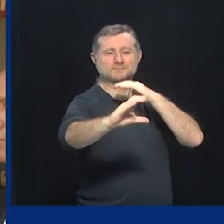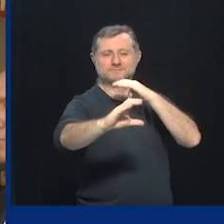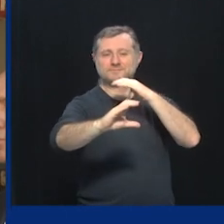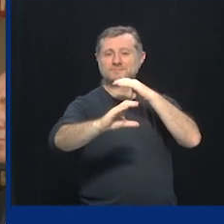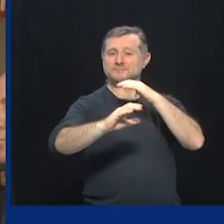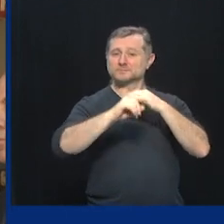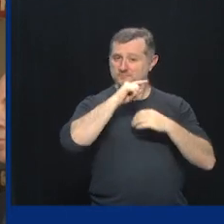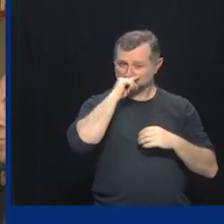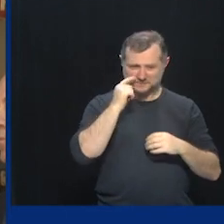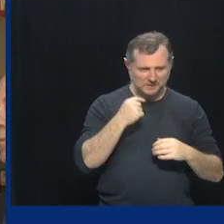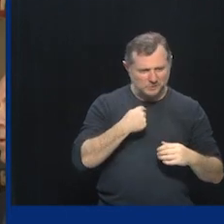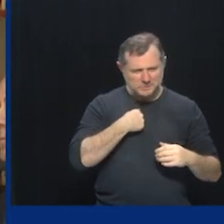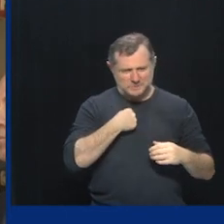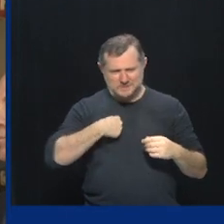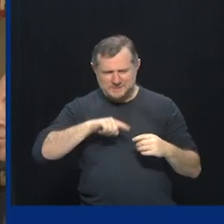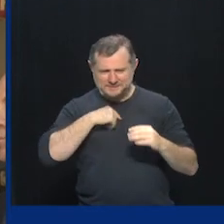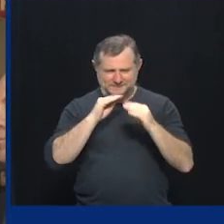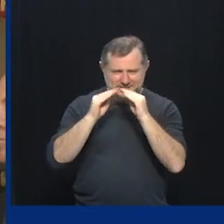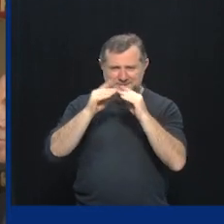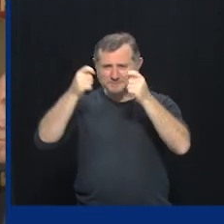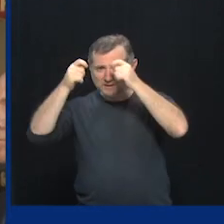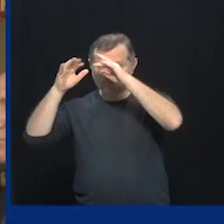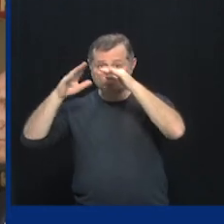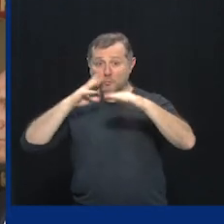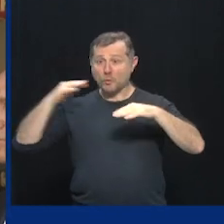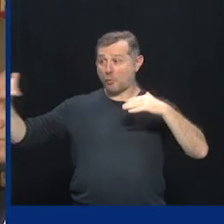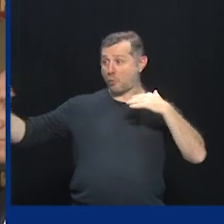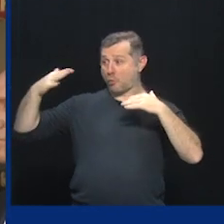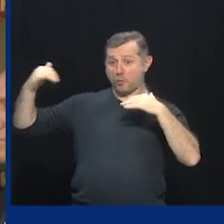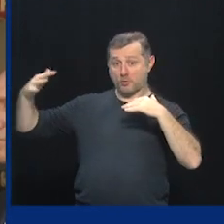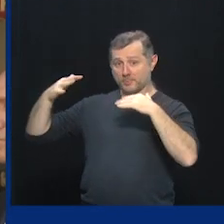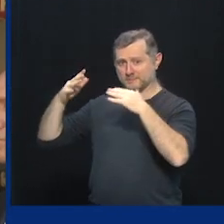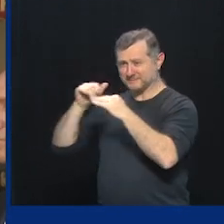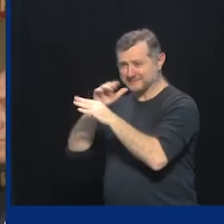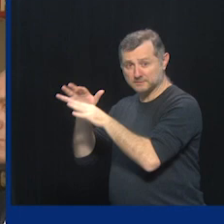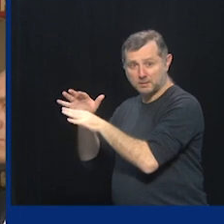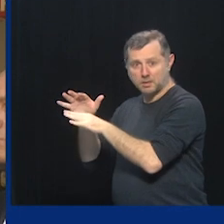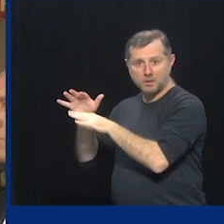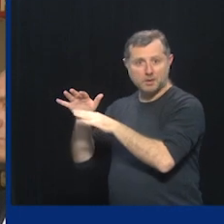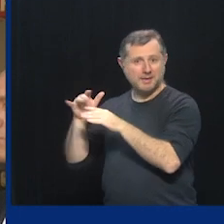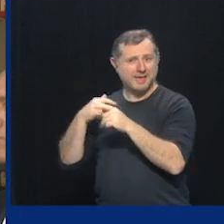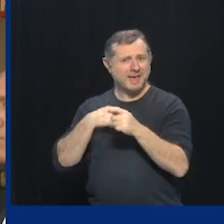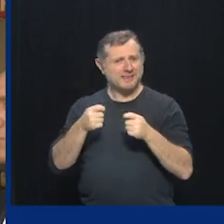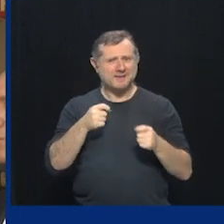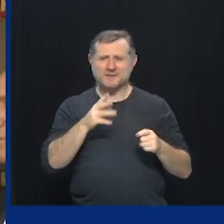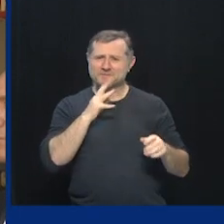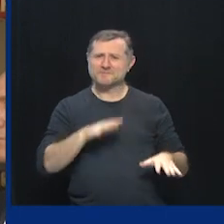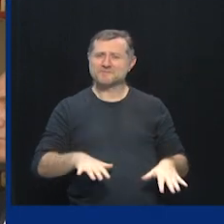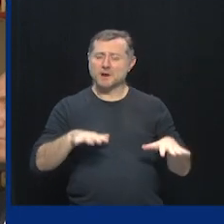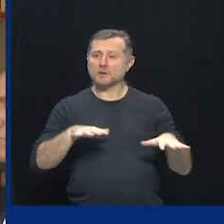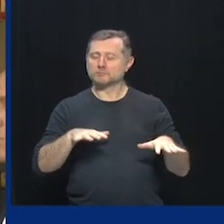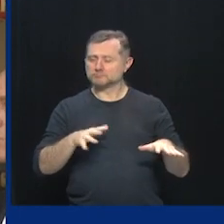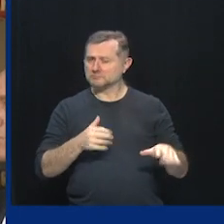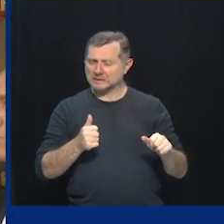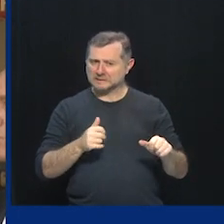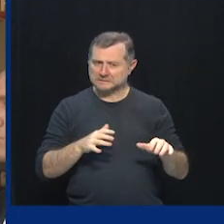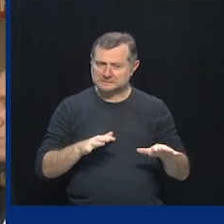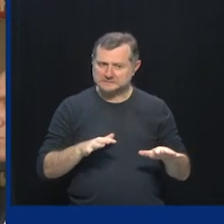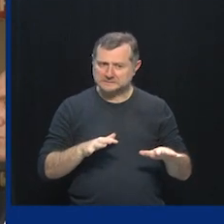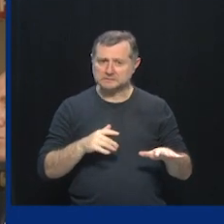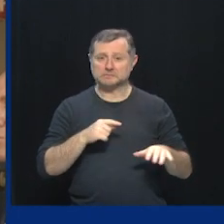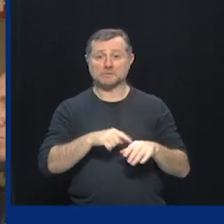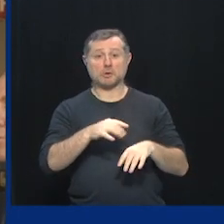resiliency. How are we going to start to deal with this flash flooding problem, this problem that has emerged, that in the era of climate change, we're going to